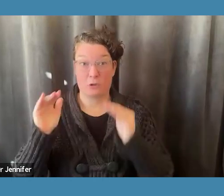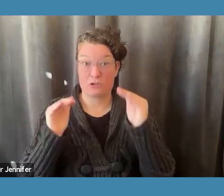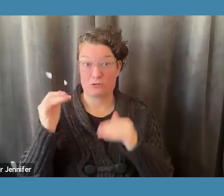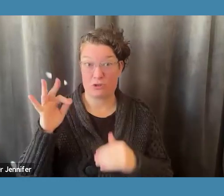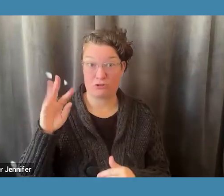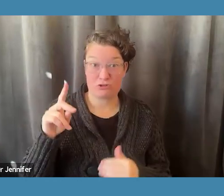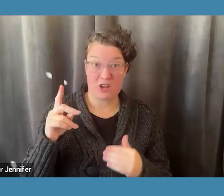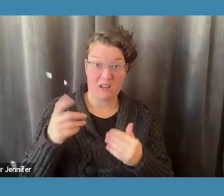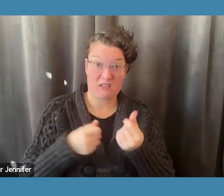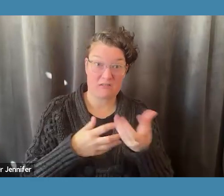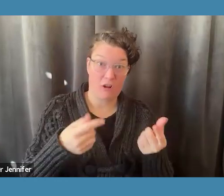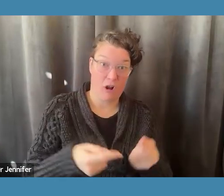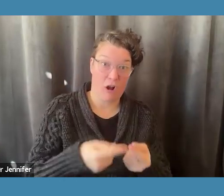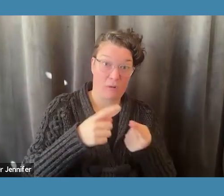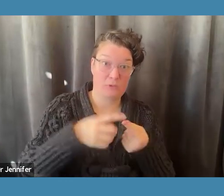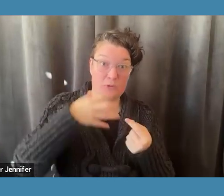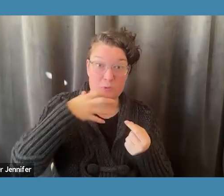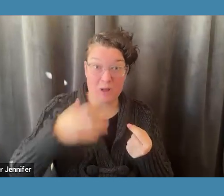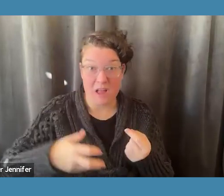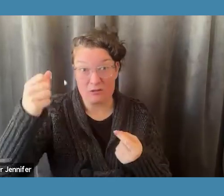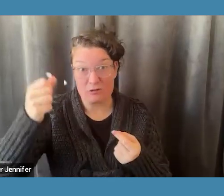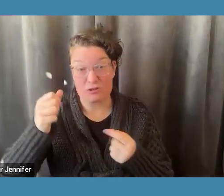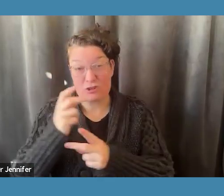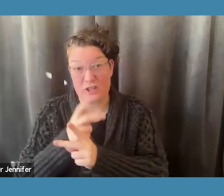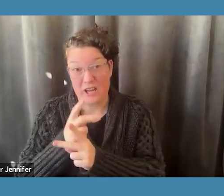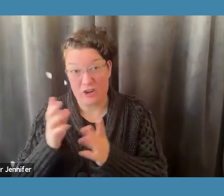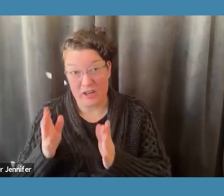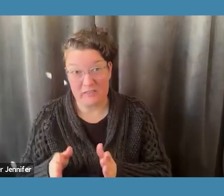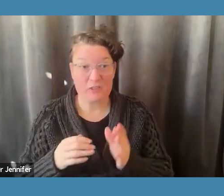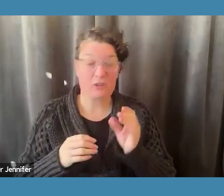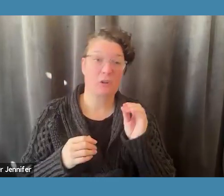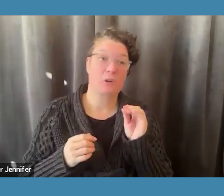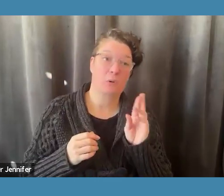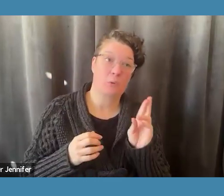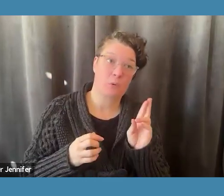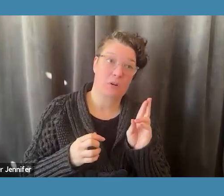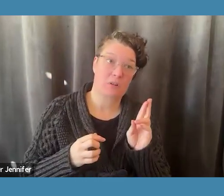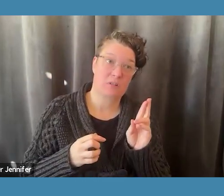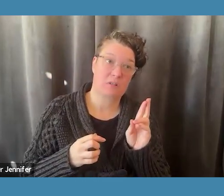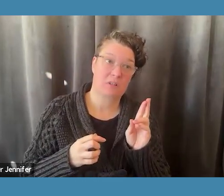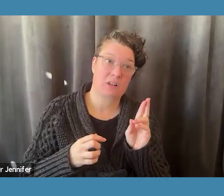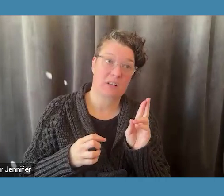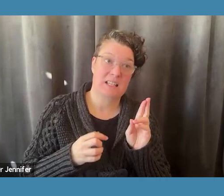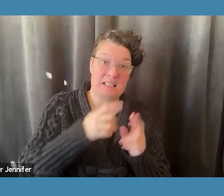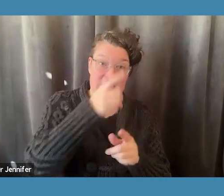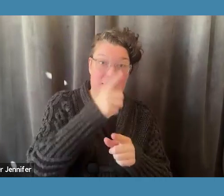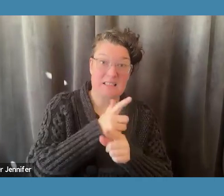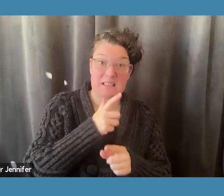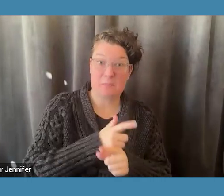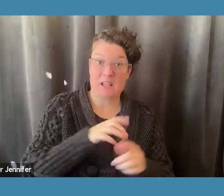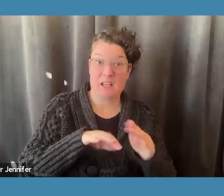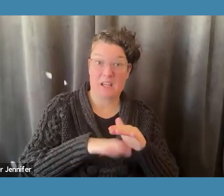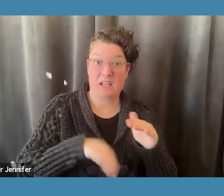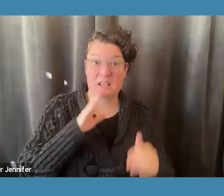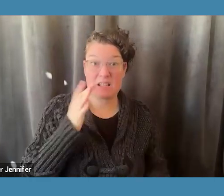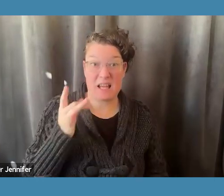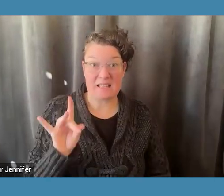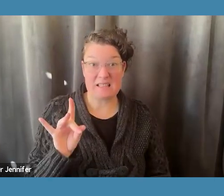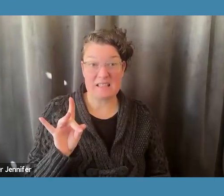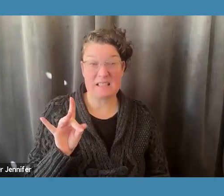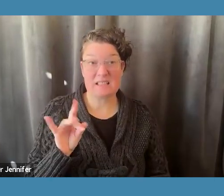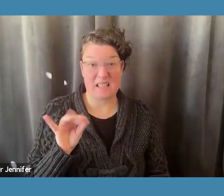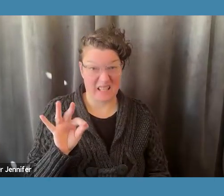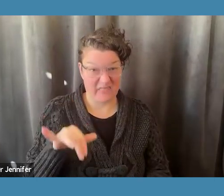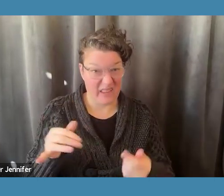might be injuring their elderly caregiver or injuring their minor siblings, if